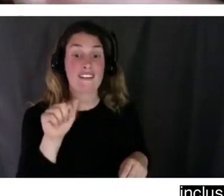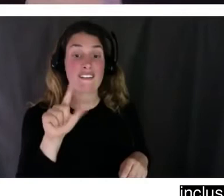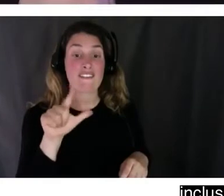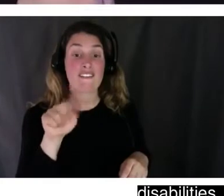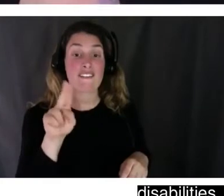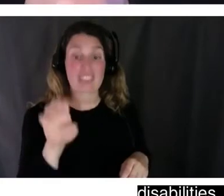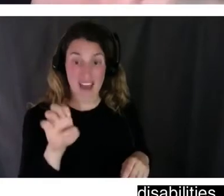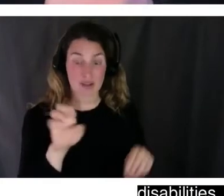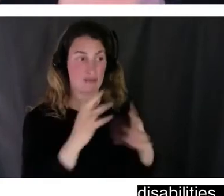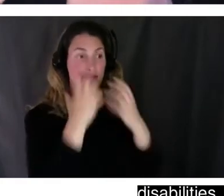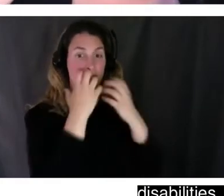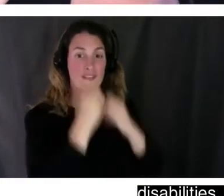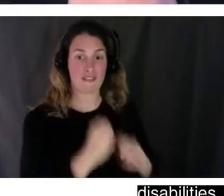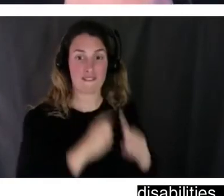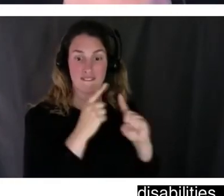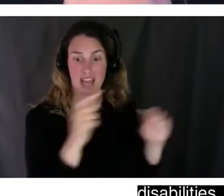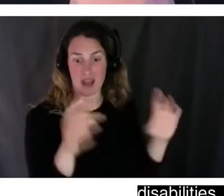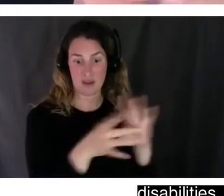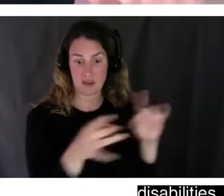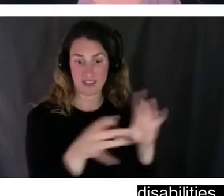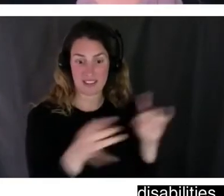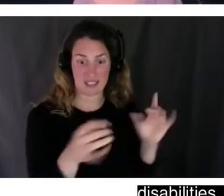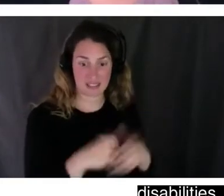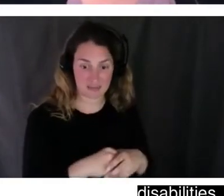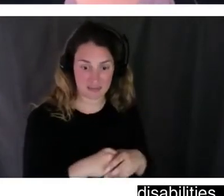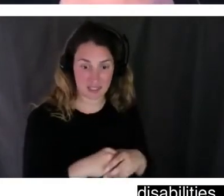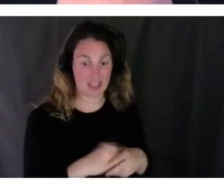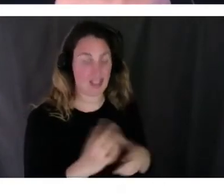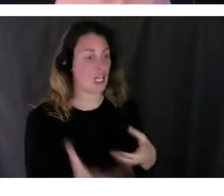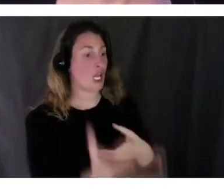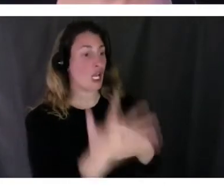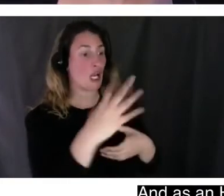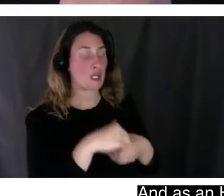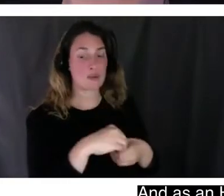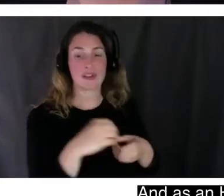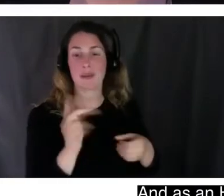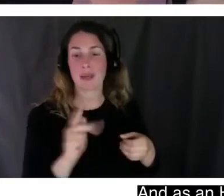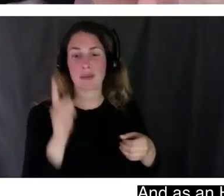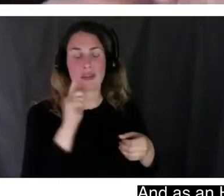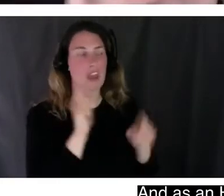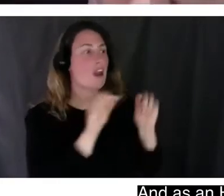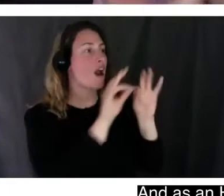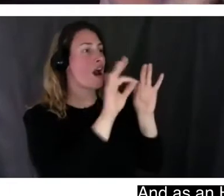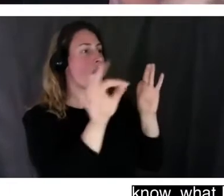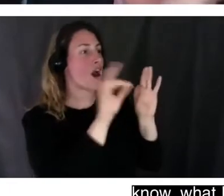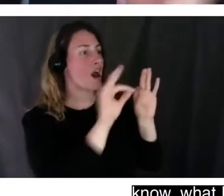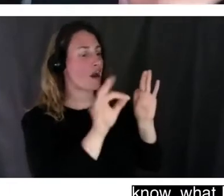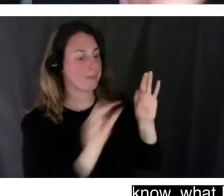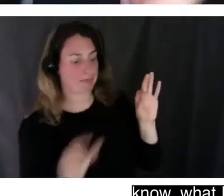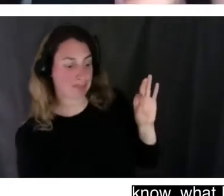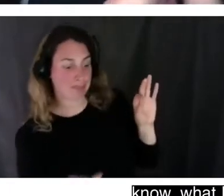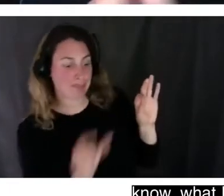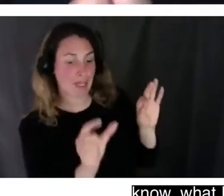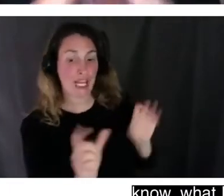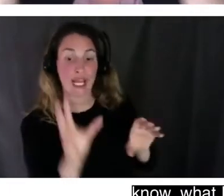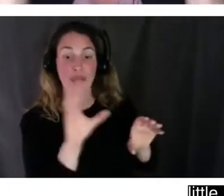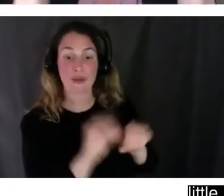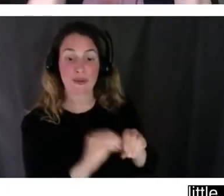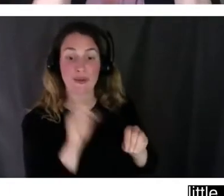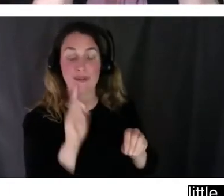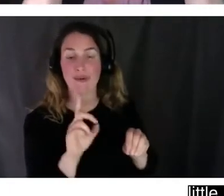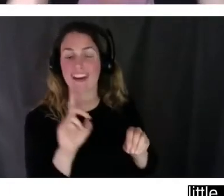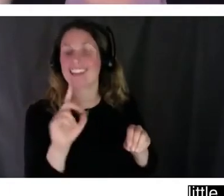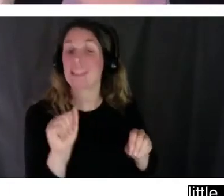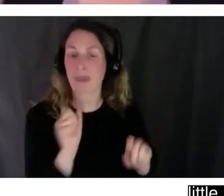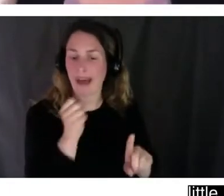whether of persons with disabilities, BIPOC population, is an add-on. And as an HR person, I know what I mean, because they have their